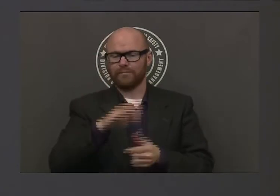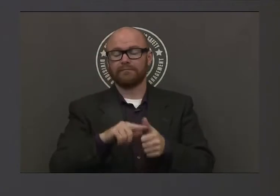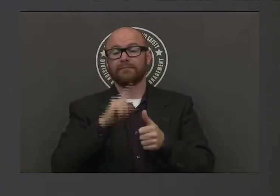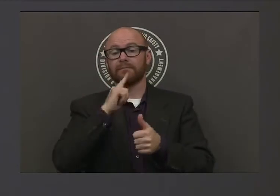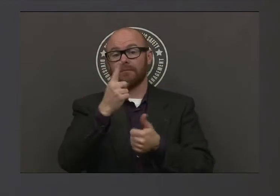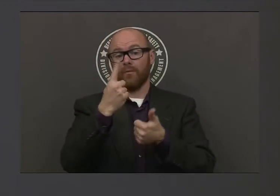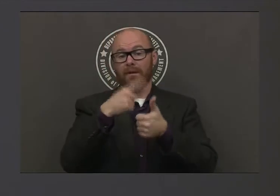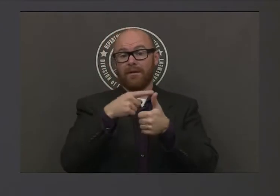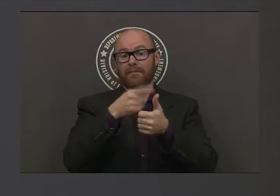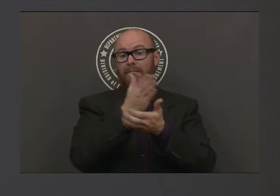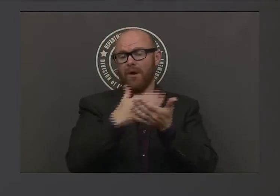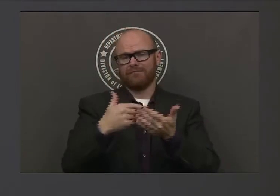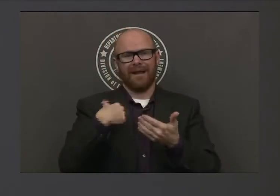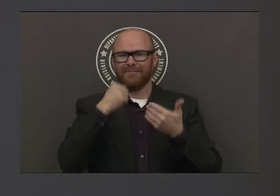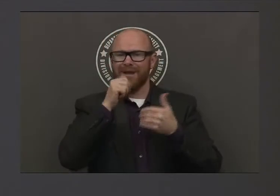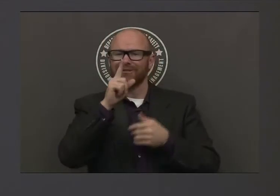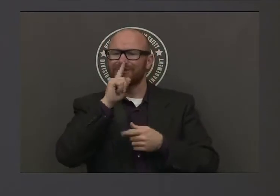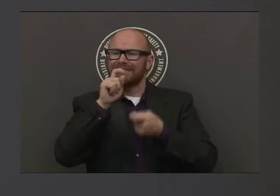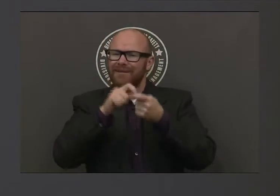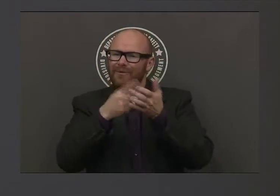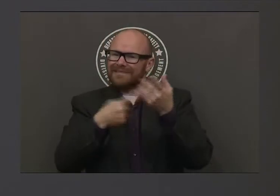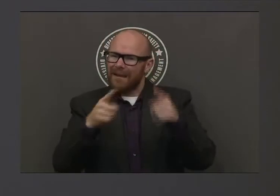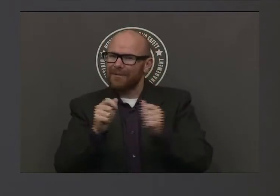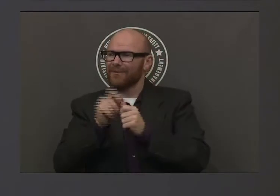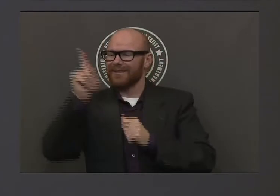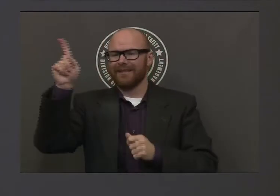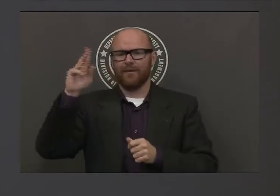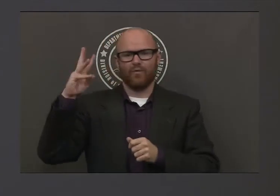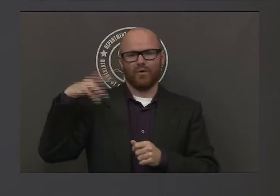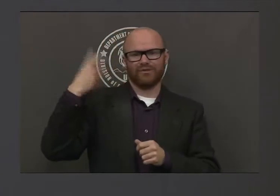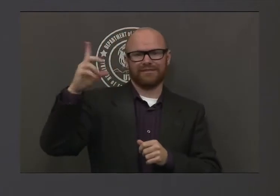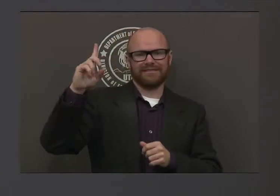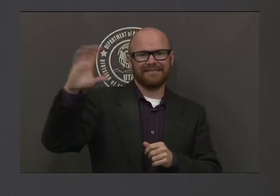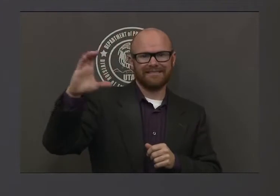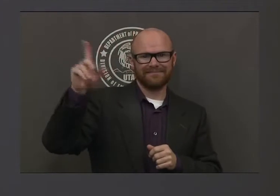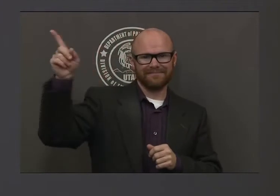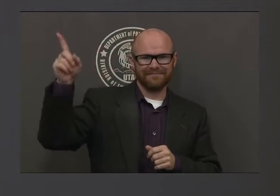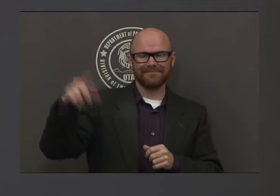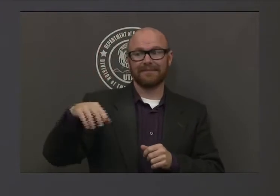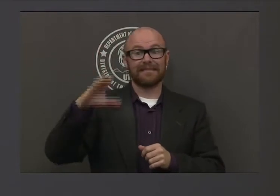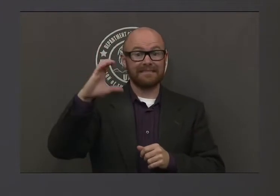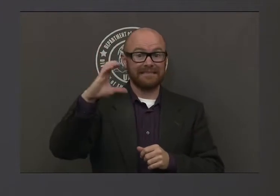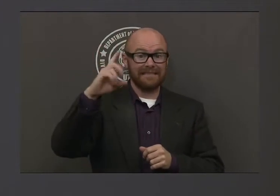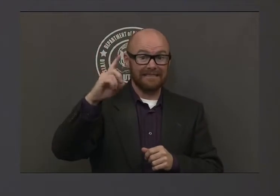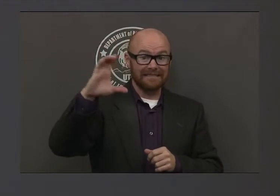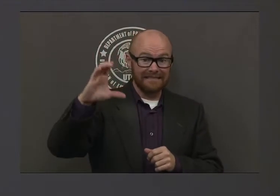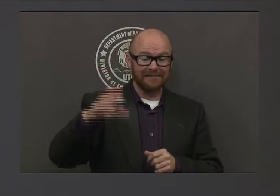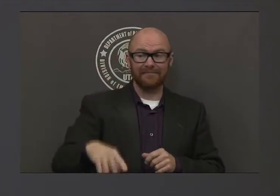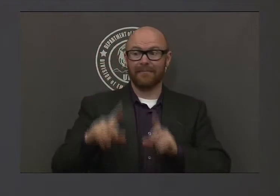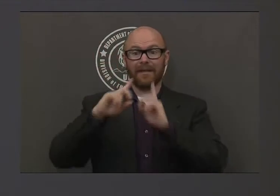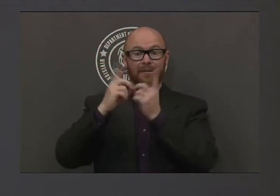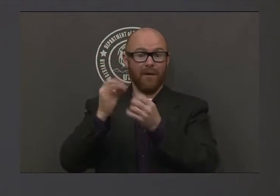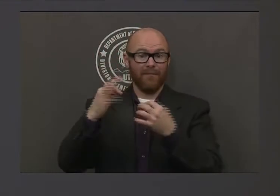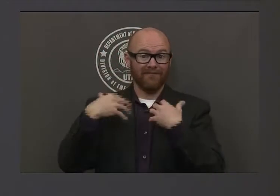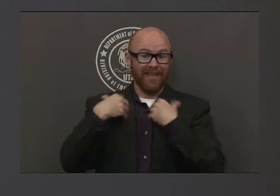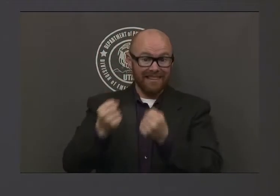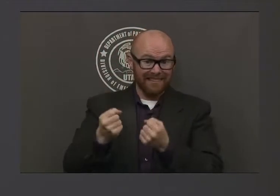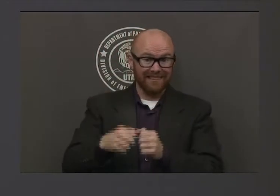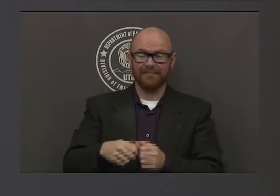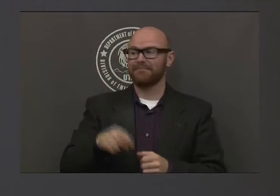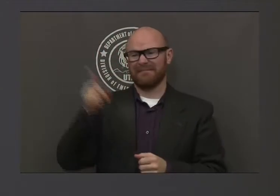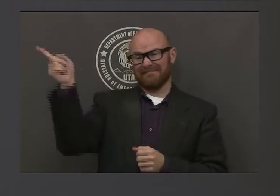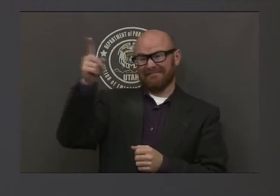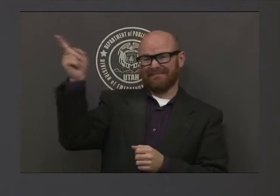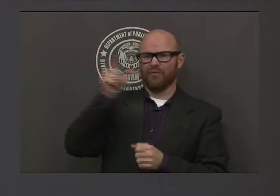know all that's happened back in Washington with the Department of Health and our CDC. But as they find what